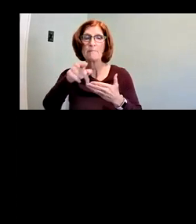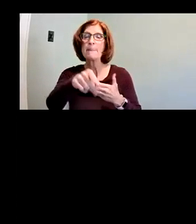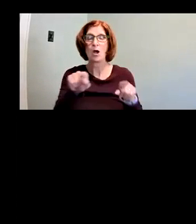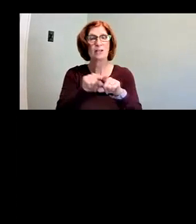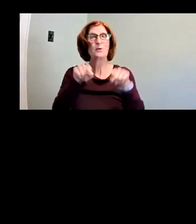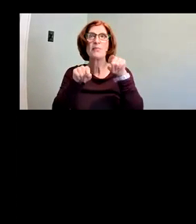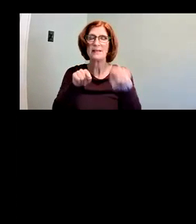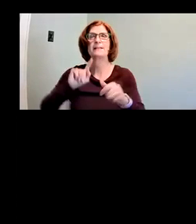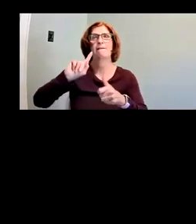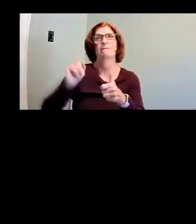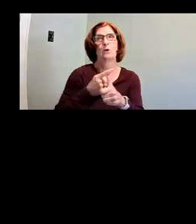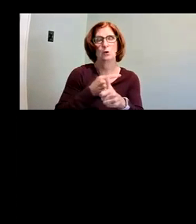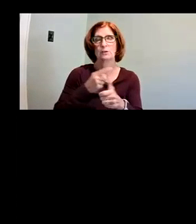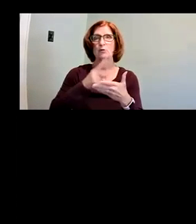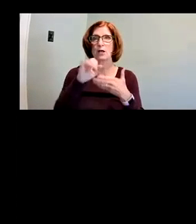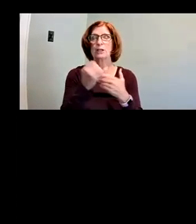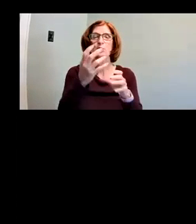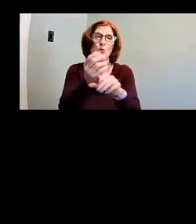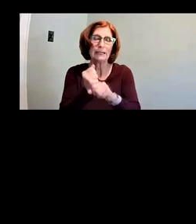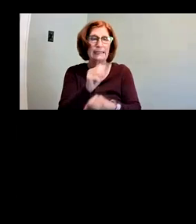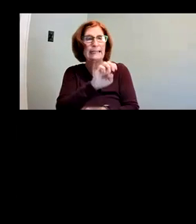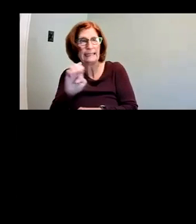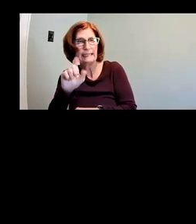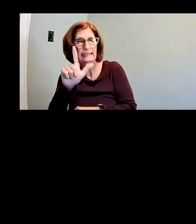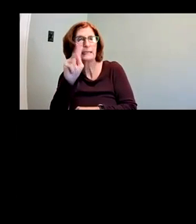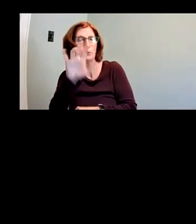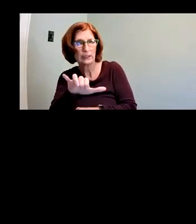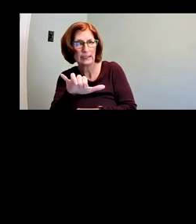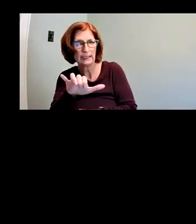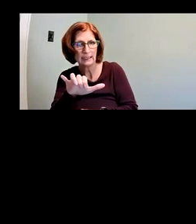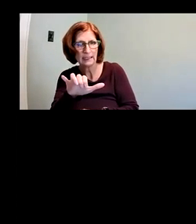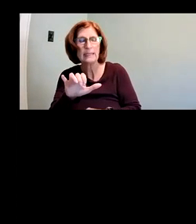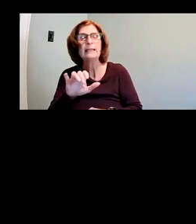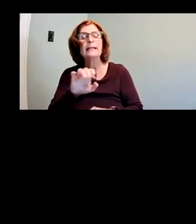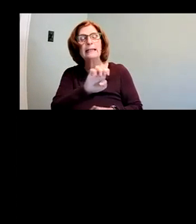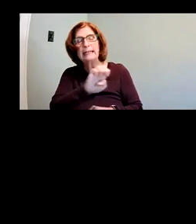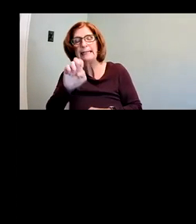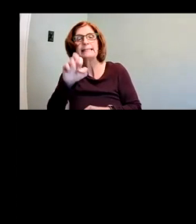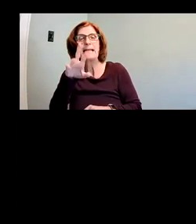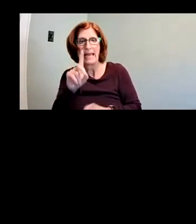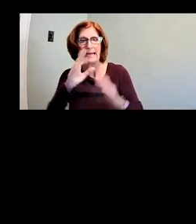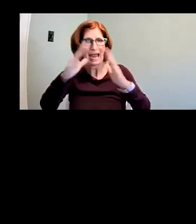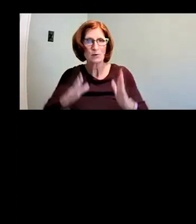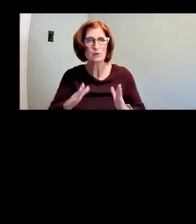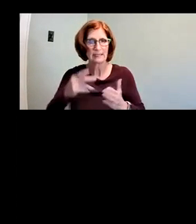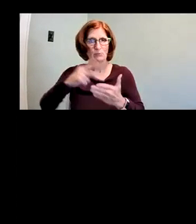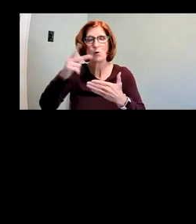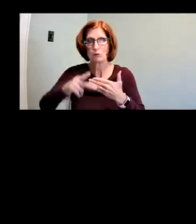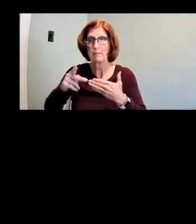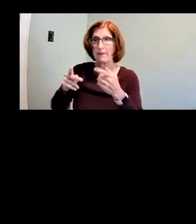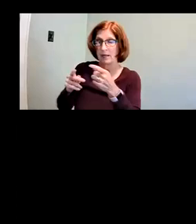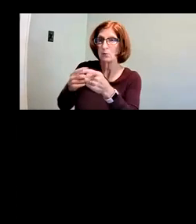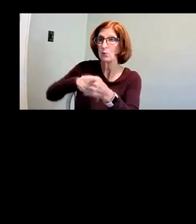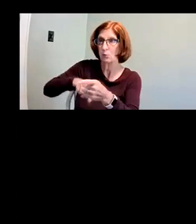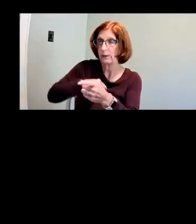first project to receive funding from the East Liberty TRID, LTRIDRA East End Housing Development Program that the URA is actually